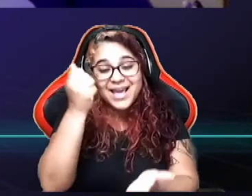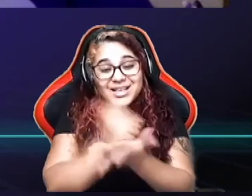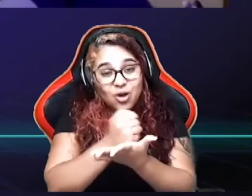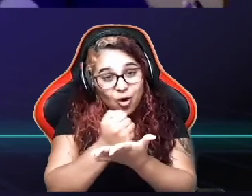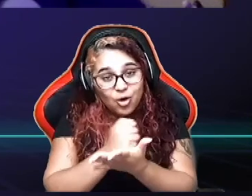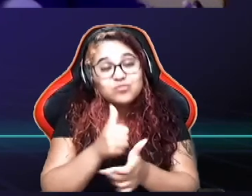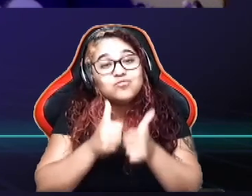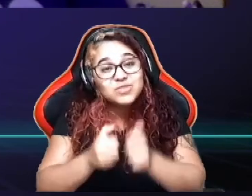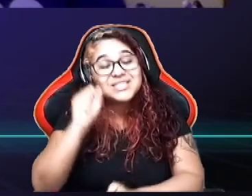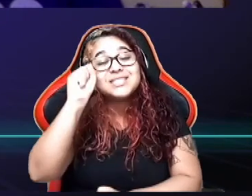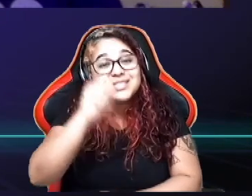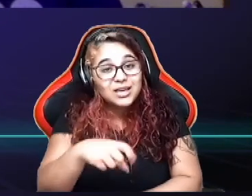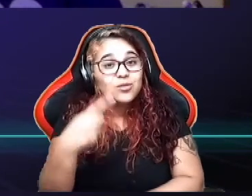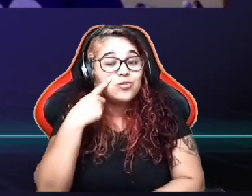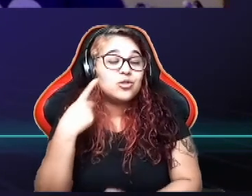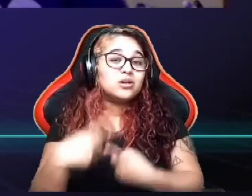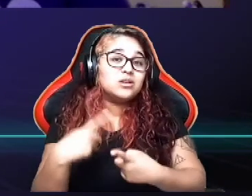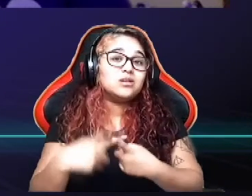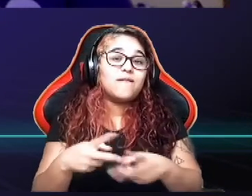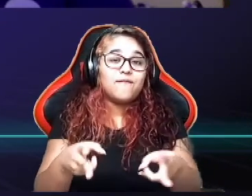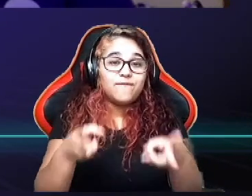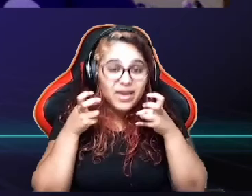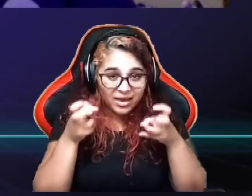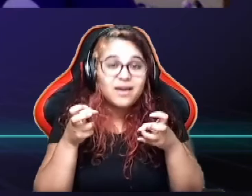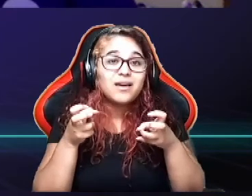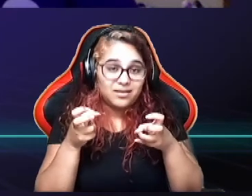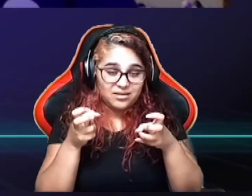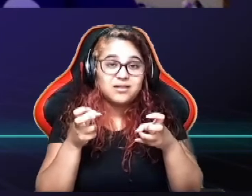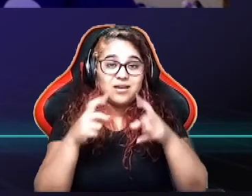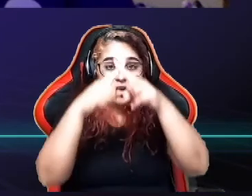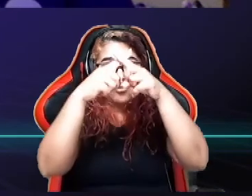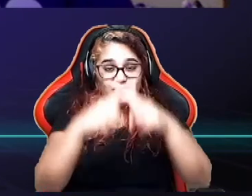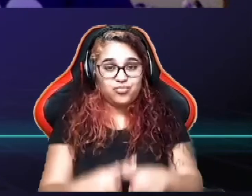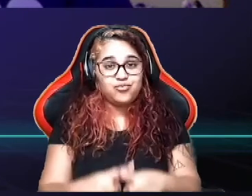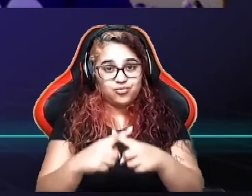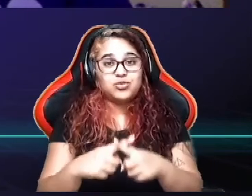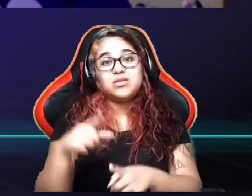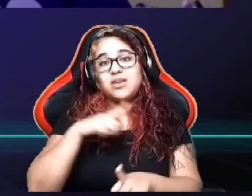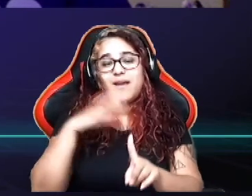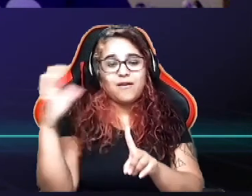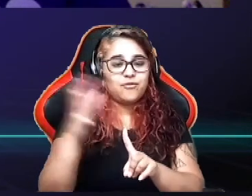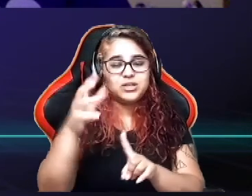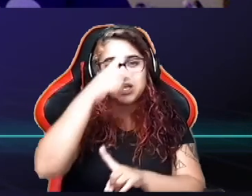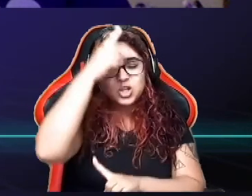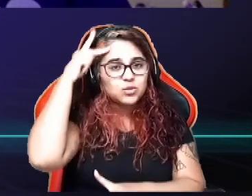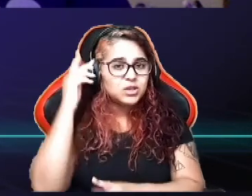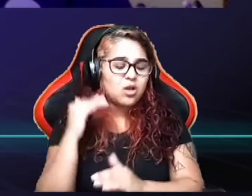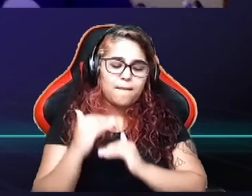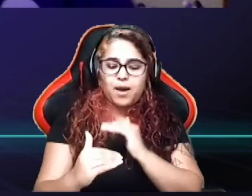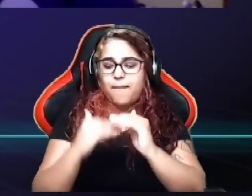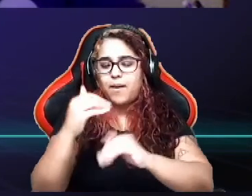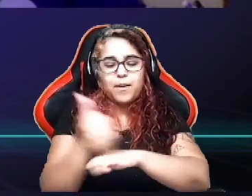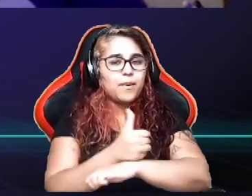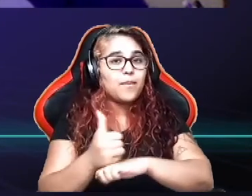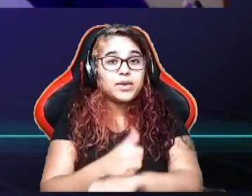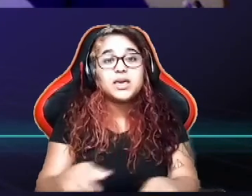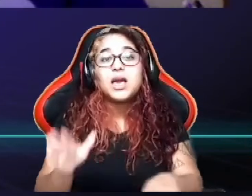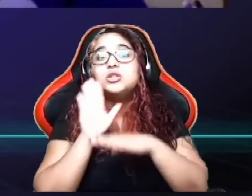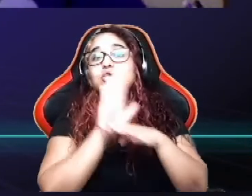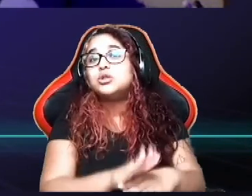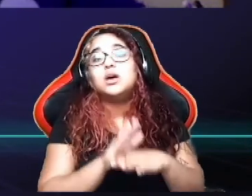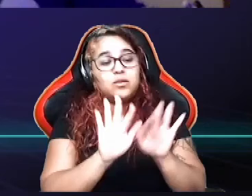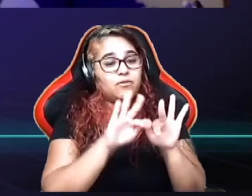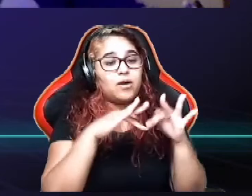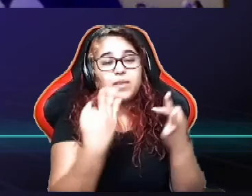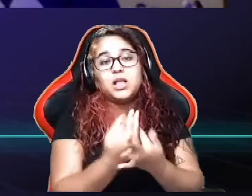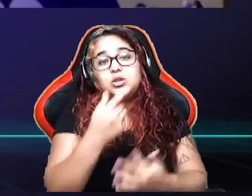gamers. We see big championships with mobile games. We see professional players, influencers who